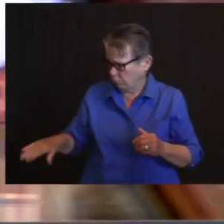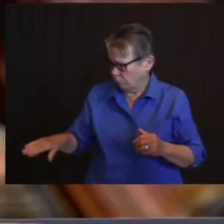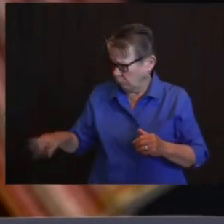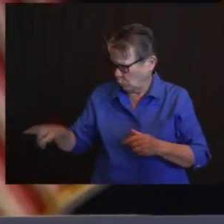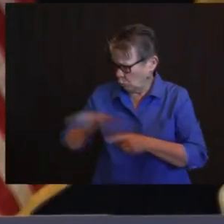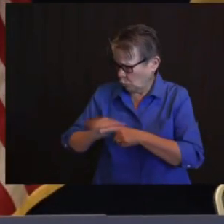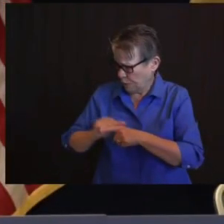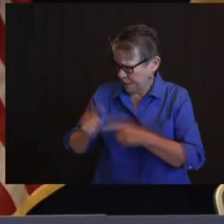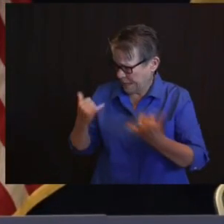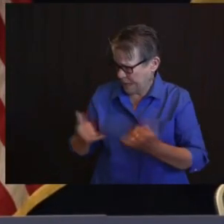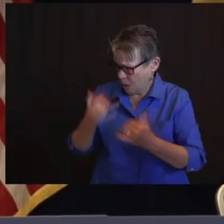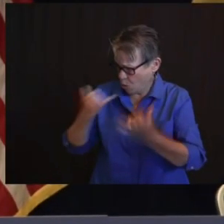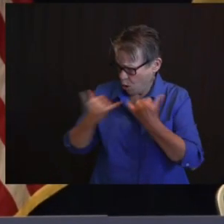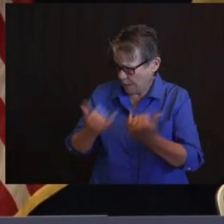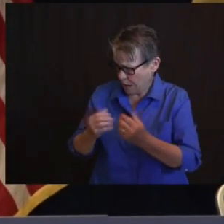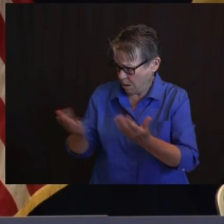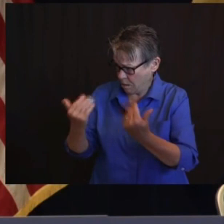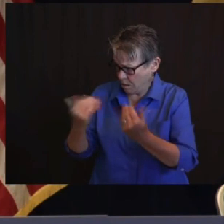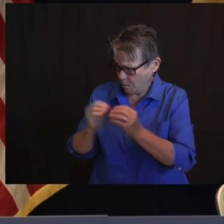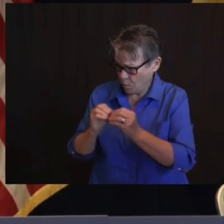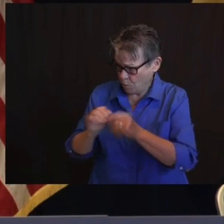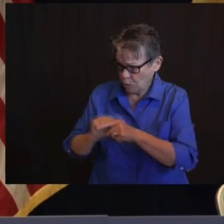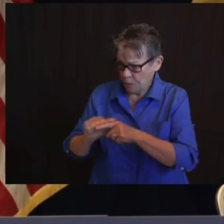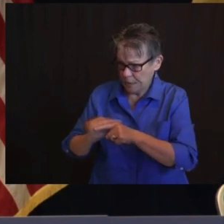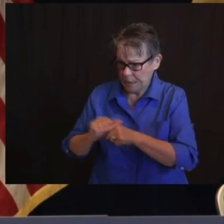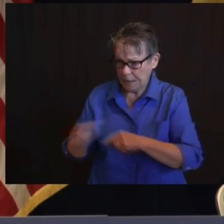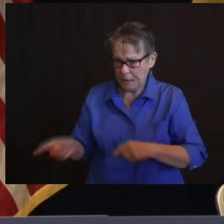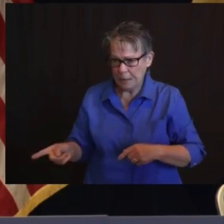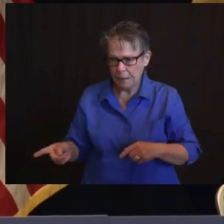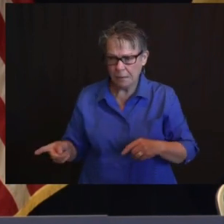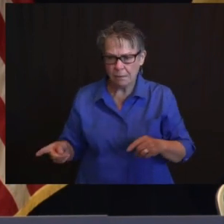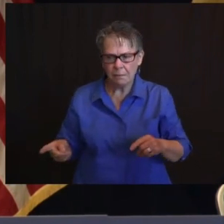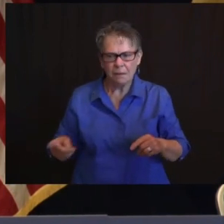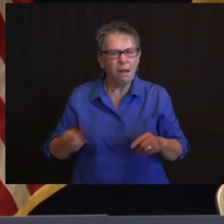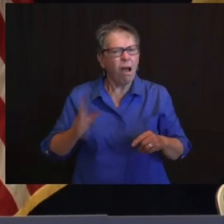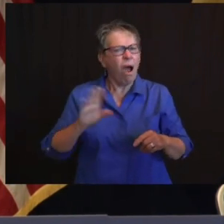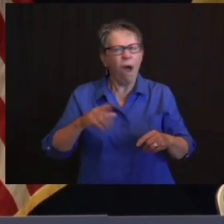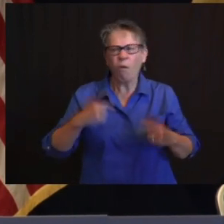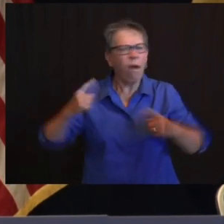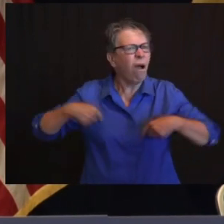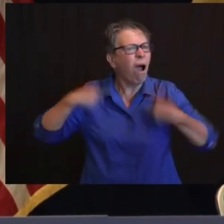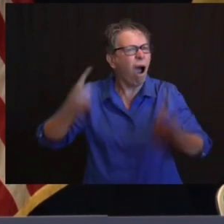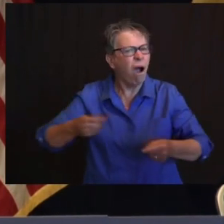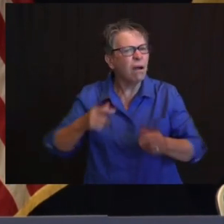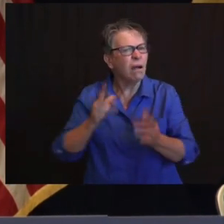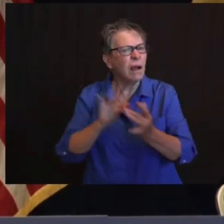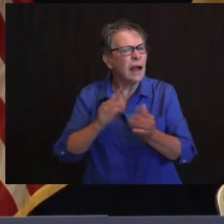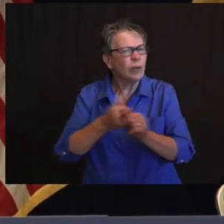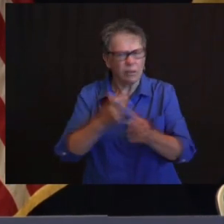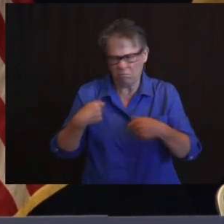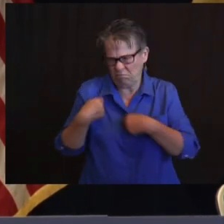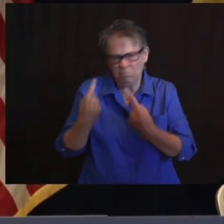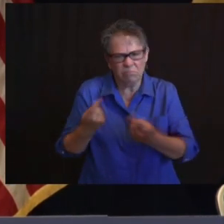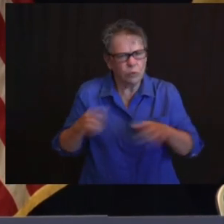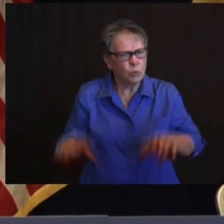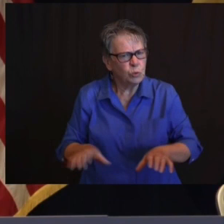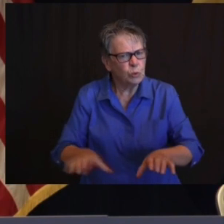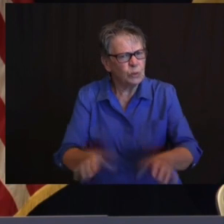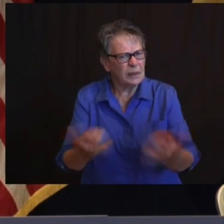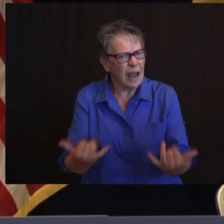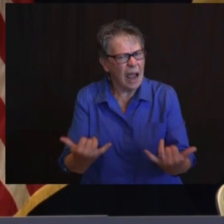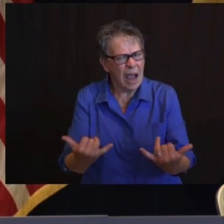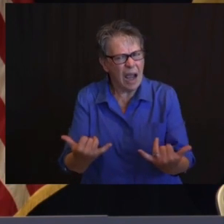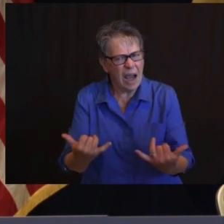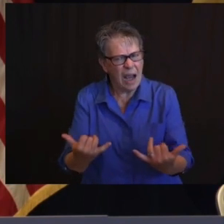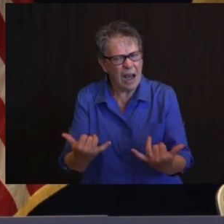Tracing has been going on. Yeah, sure. So it's, Remember, you're starting with a base of 900 folks who've been doing it already, forever and always, right? So once they're through